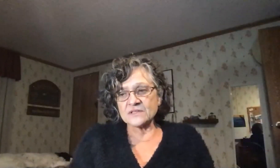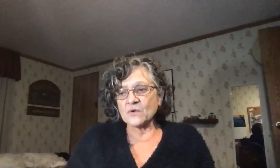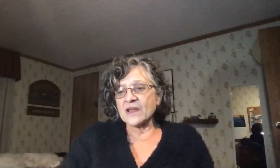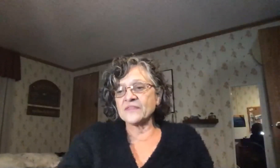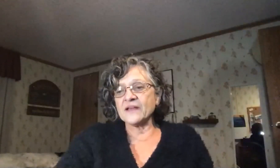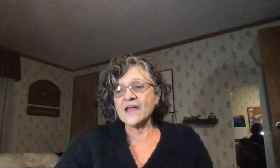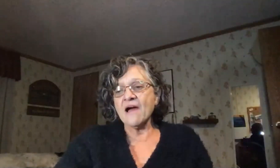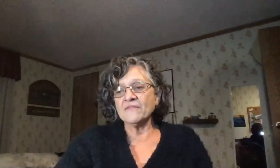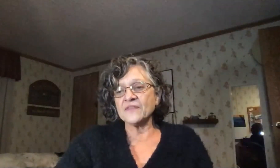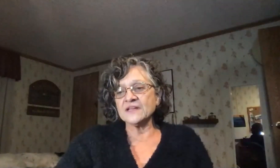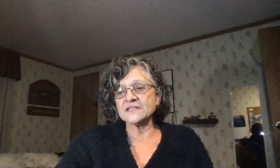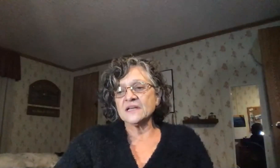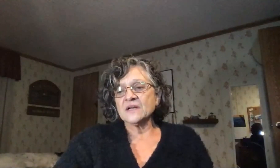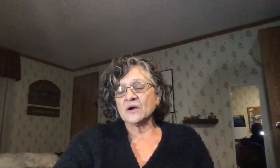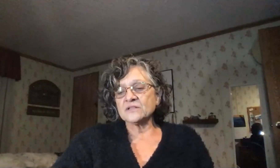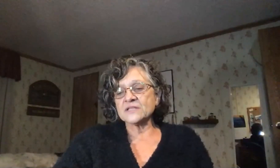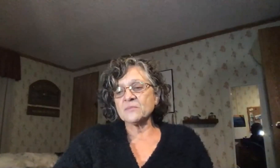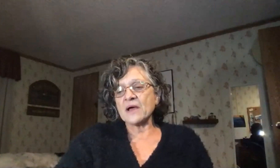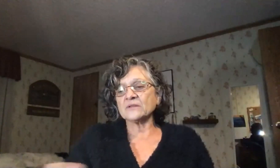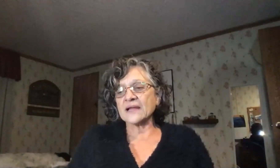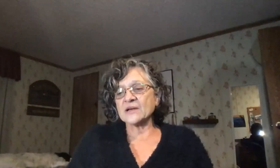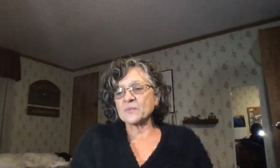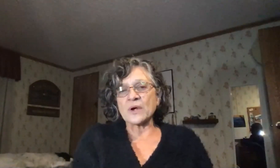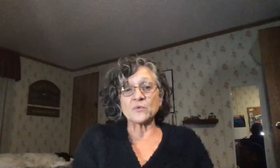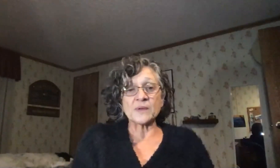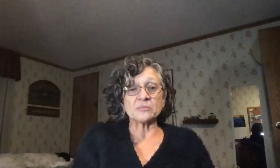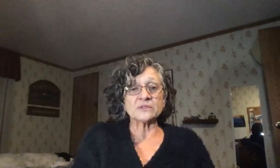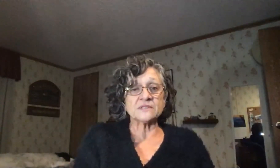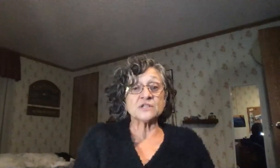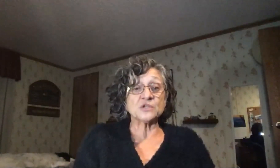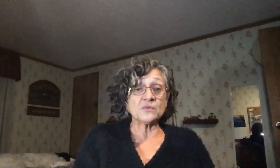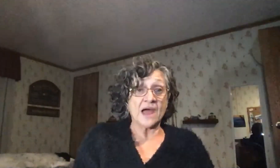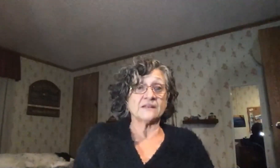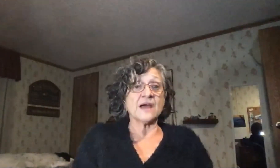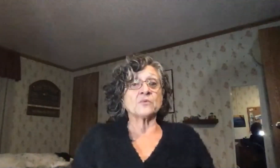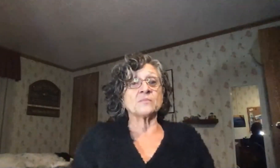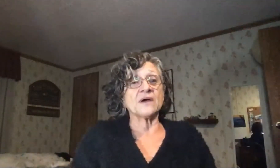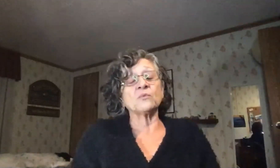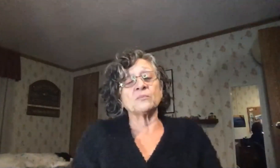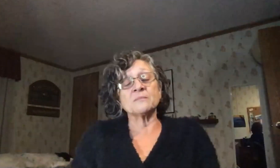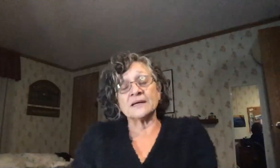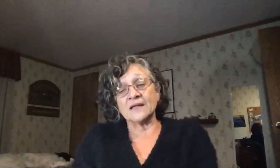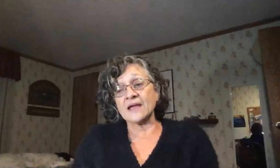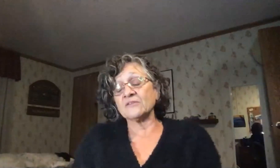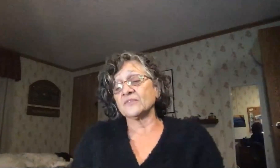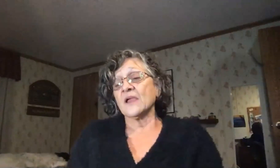And I think I have things just about lined up where I will be able to do that, and that will be my life.